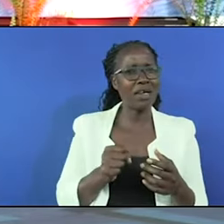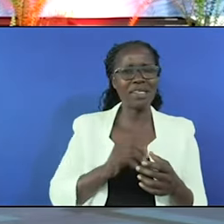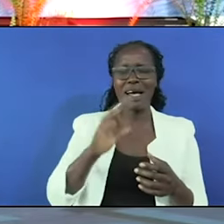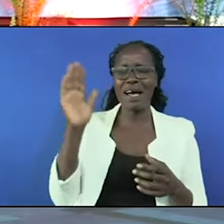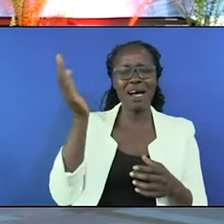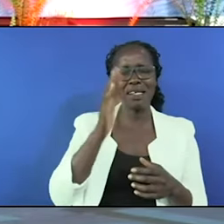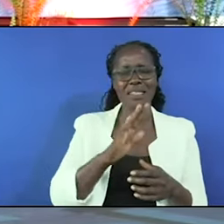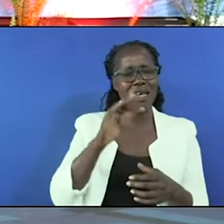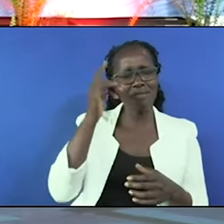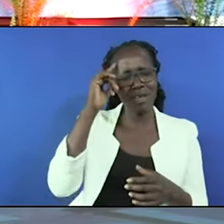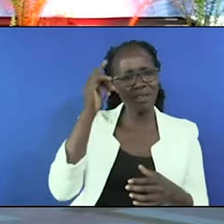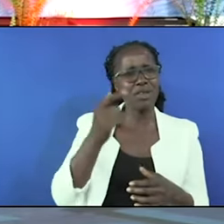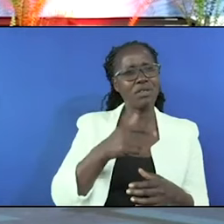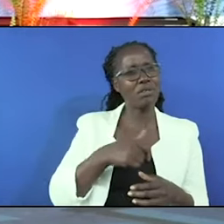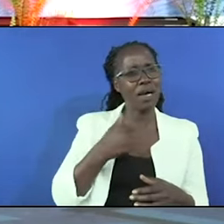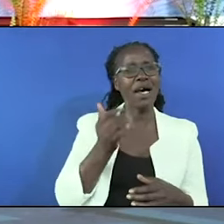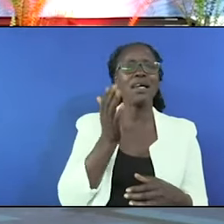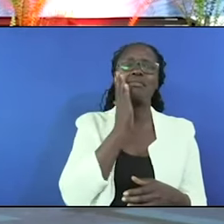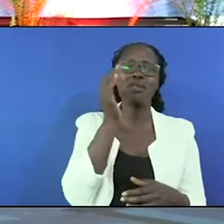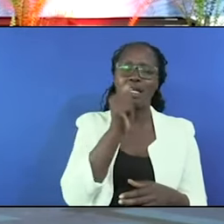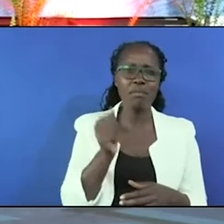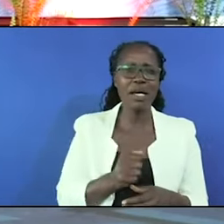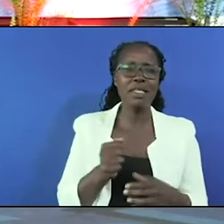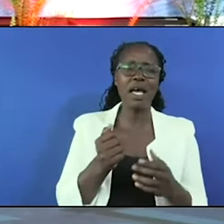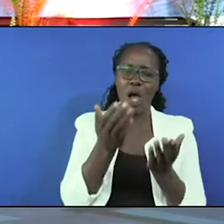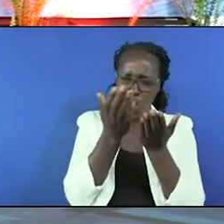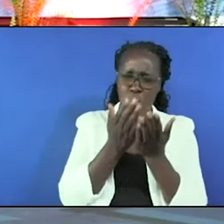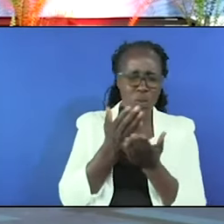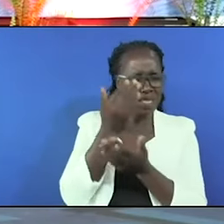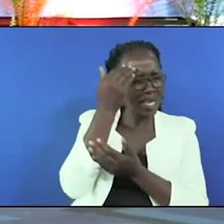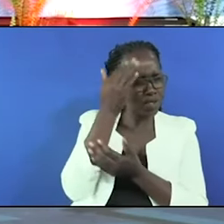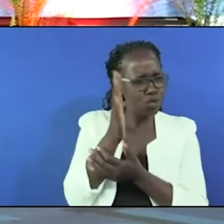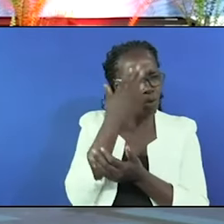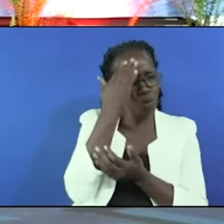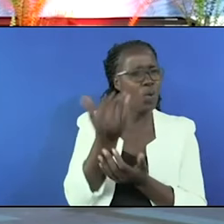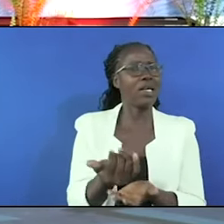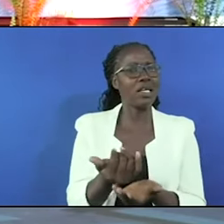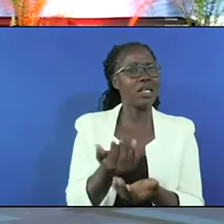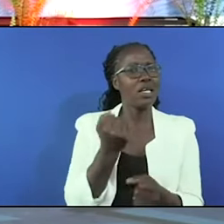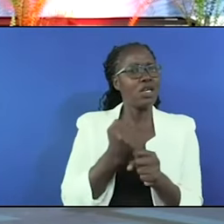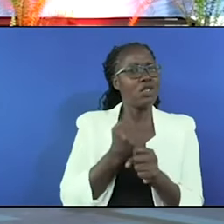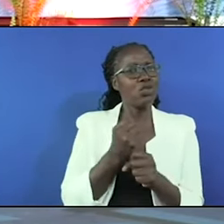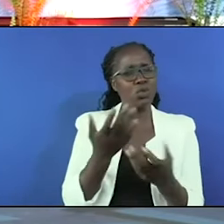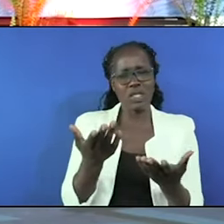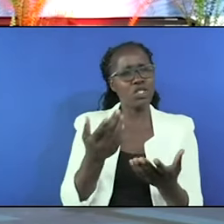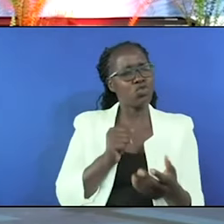thought that my grandmother is a witch. I don't know why you could do this to